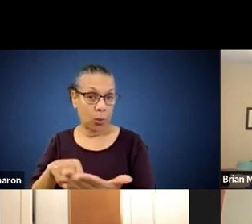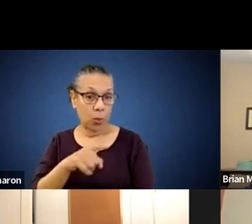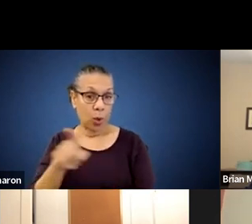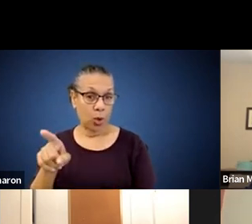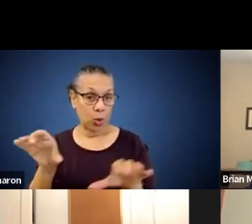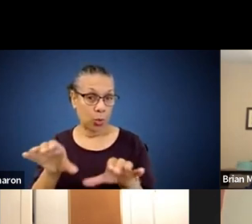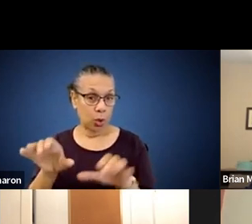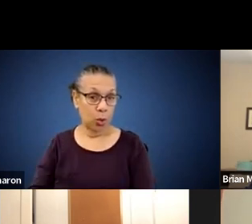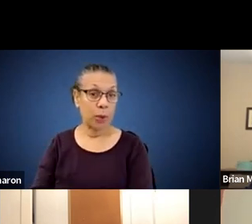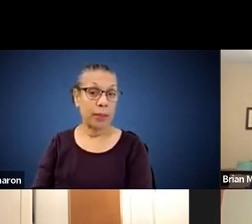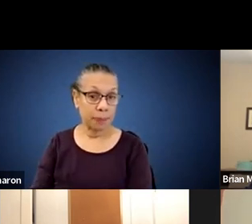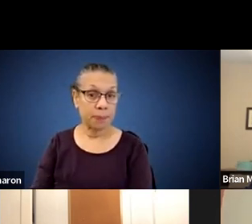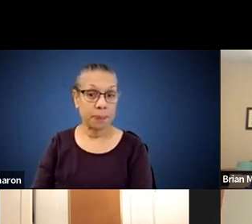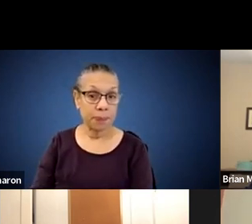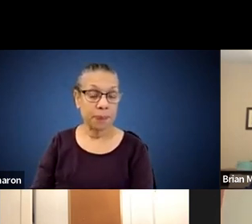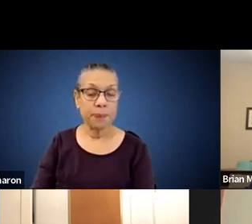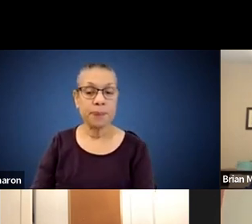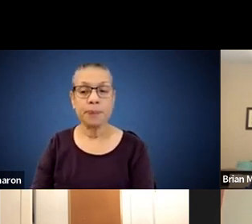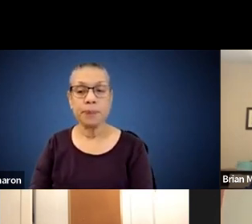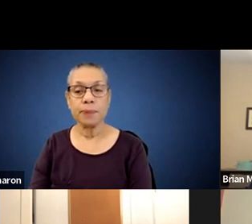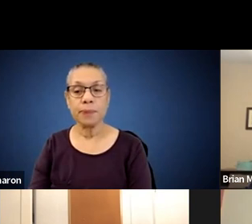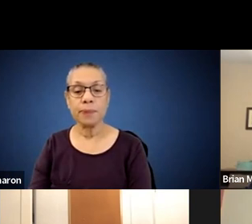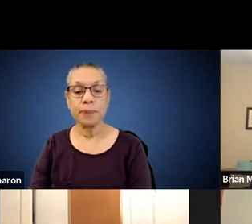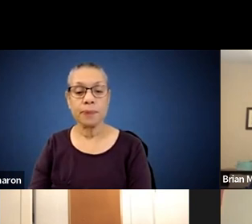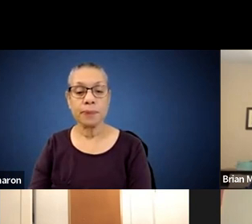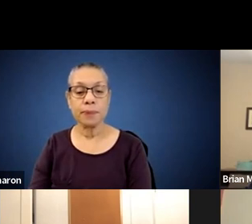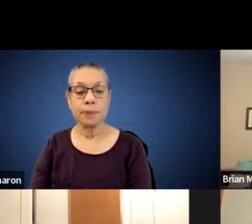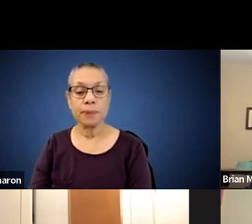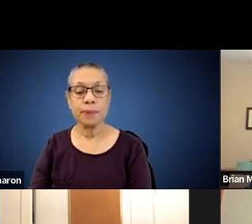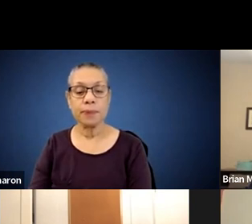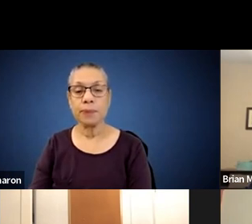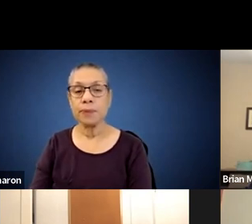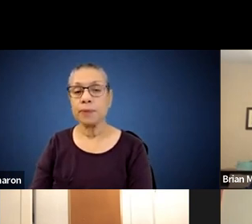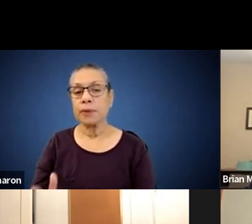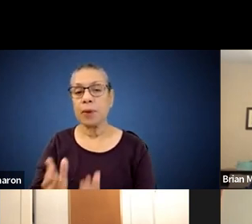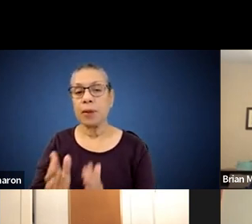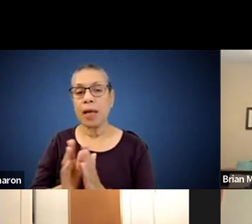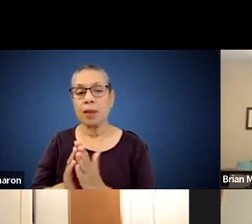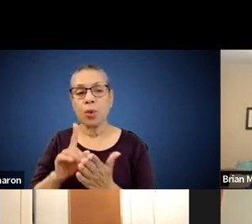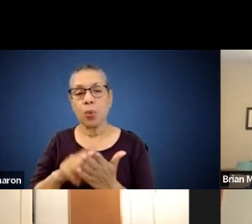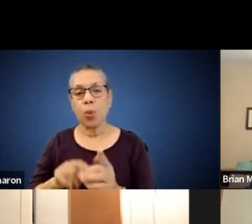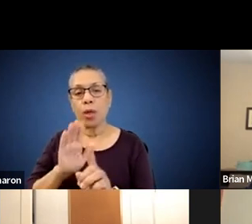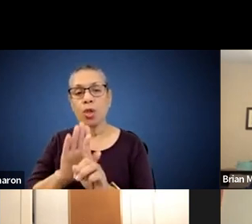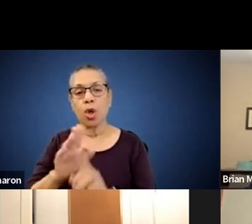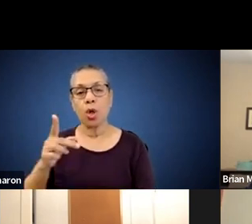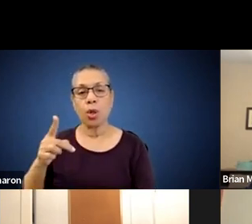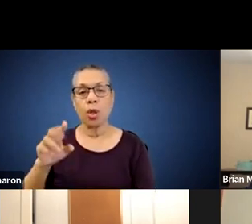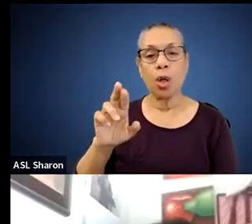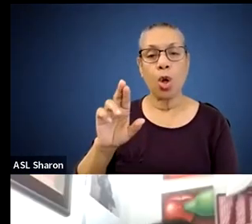um but I just like to say ask um what steps are you taking proactively to